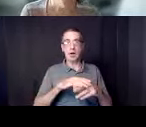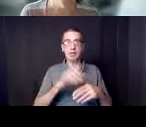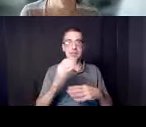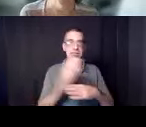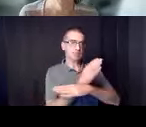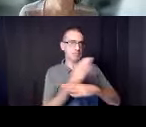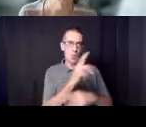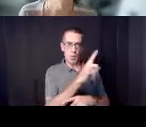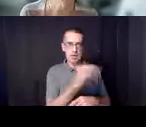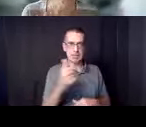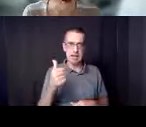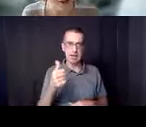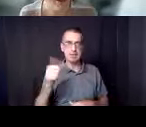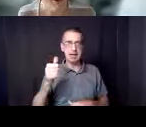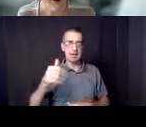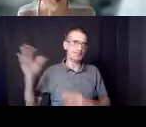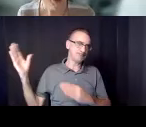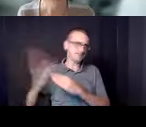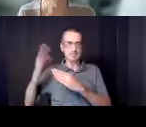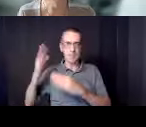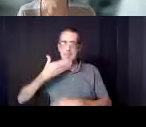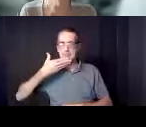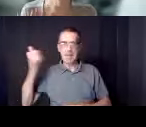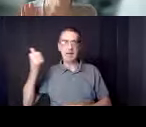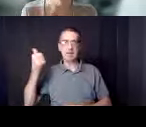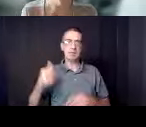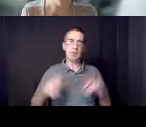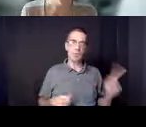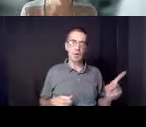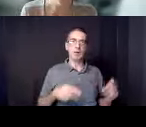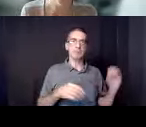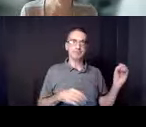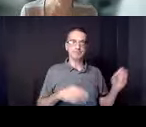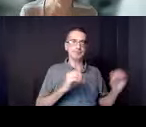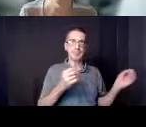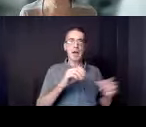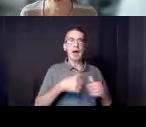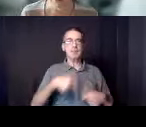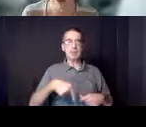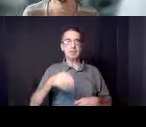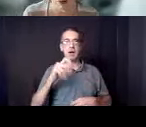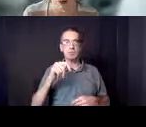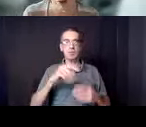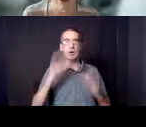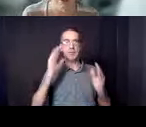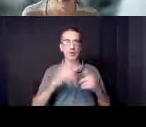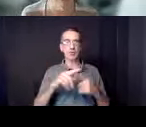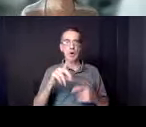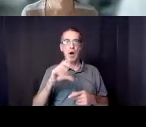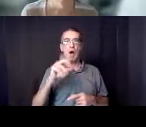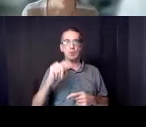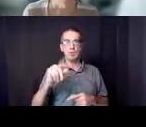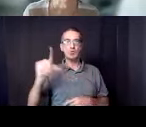1 to 10, with 10 being the best, how are you feeling and doing this October compared to October